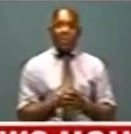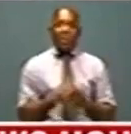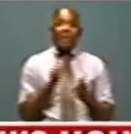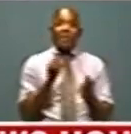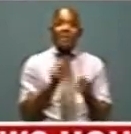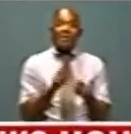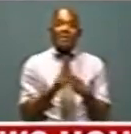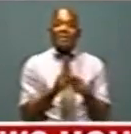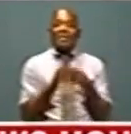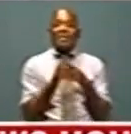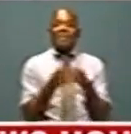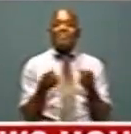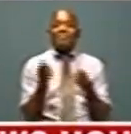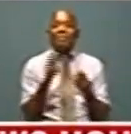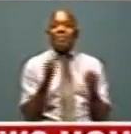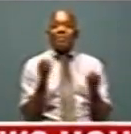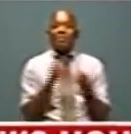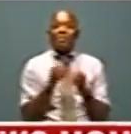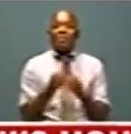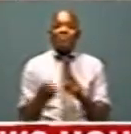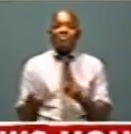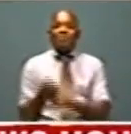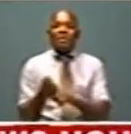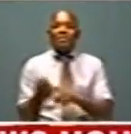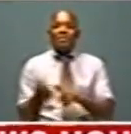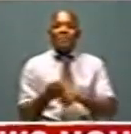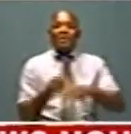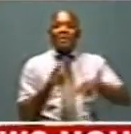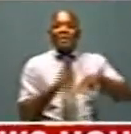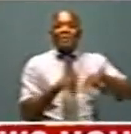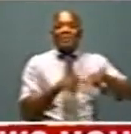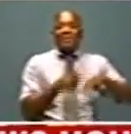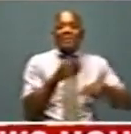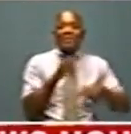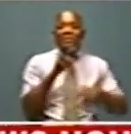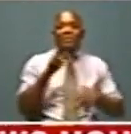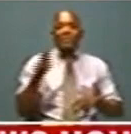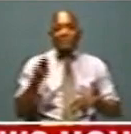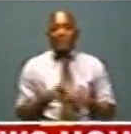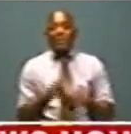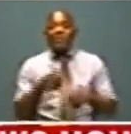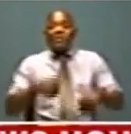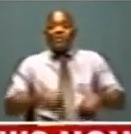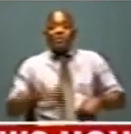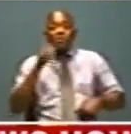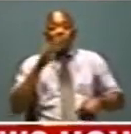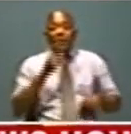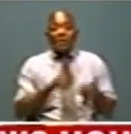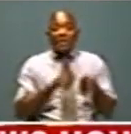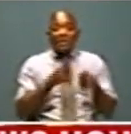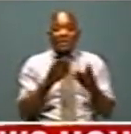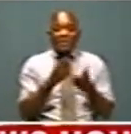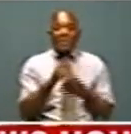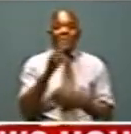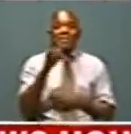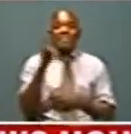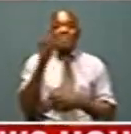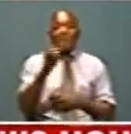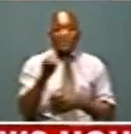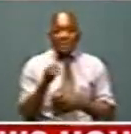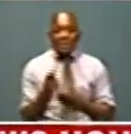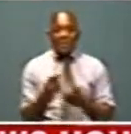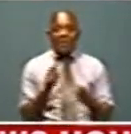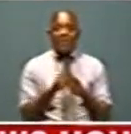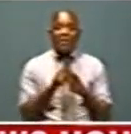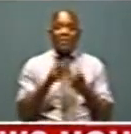has also led to a rise in the HIV prevalence rate among these groups, which currently stands at 7%,